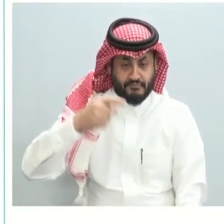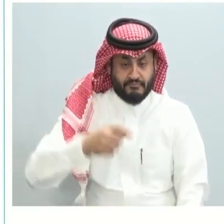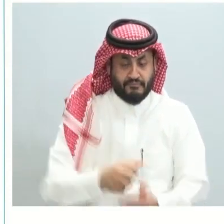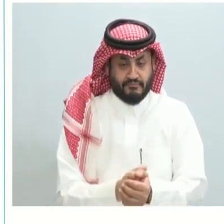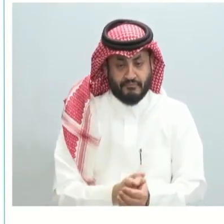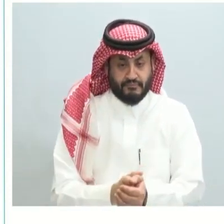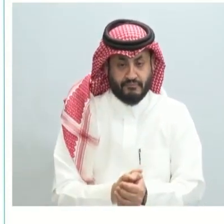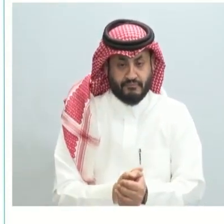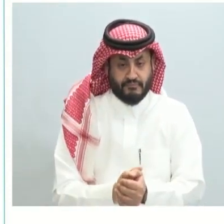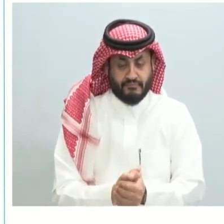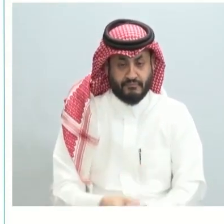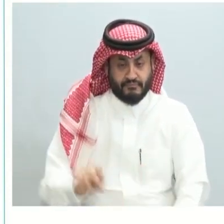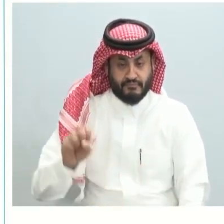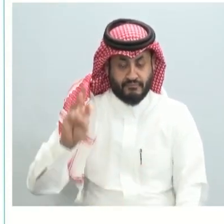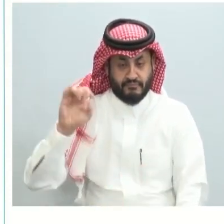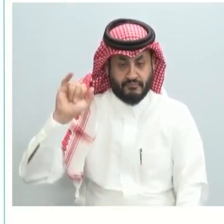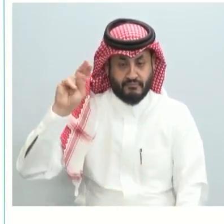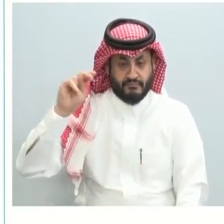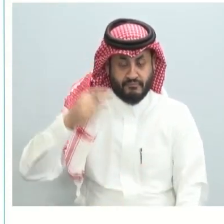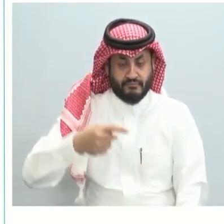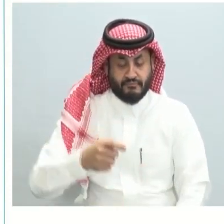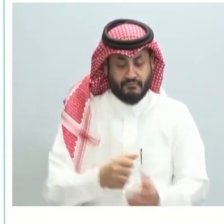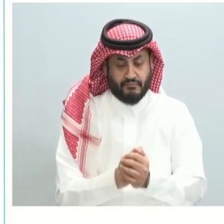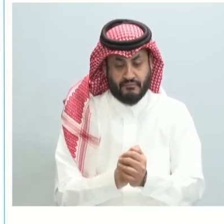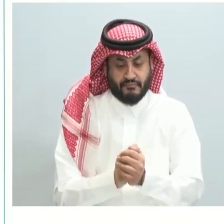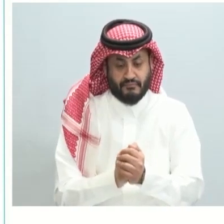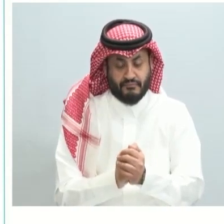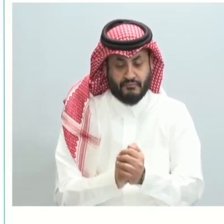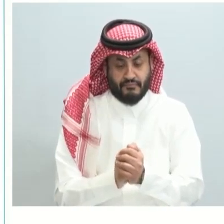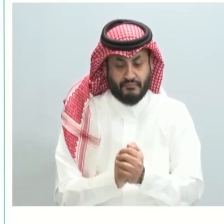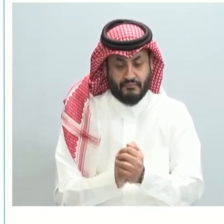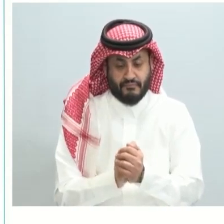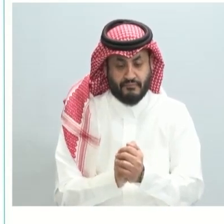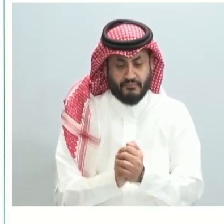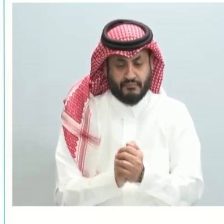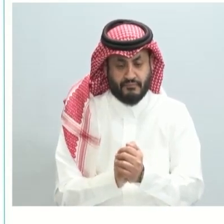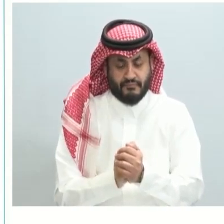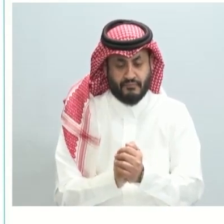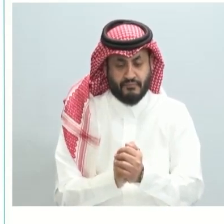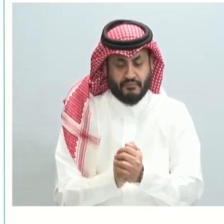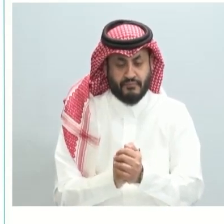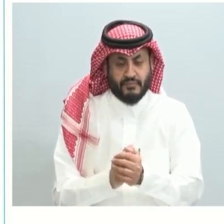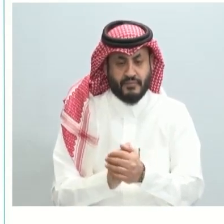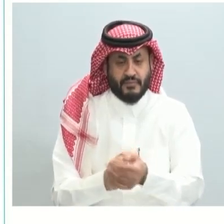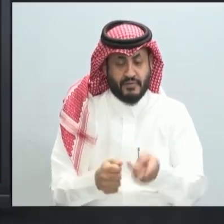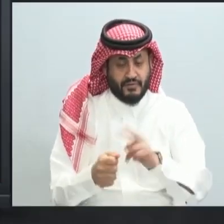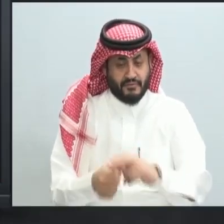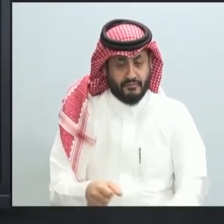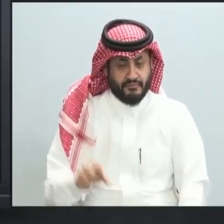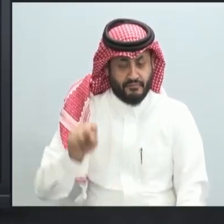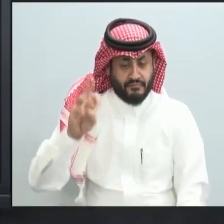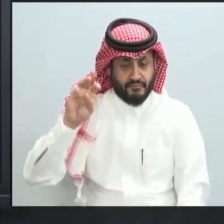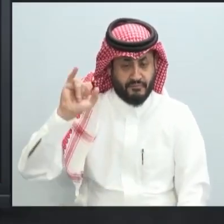Swing. Say after me, swing. So what do you think? The word is